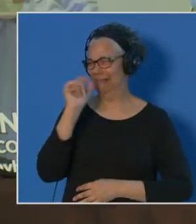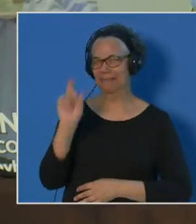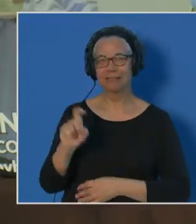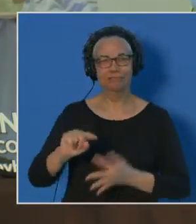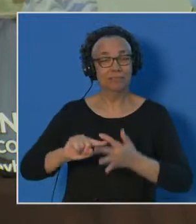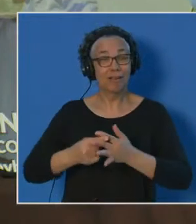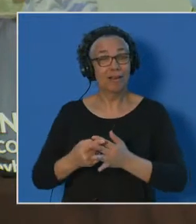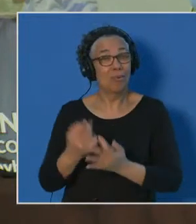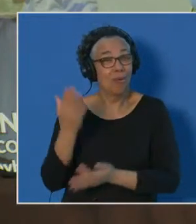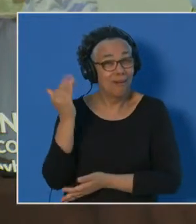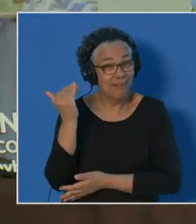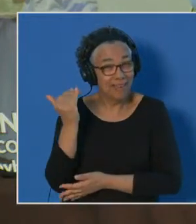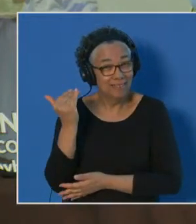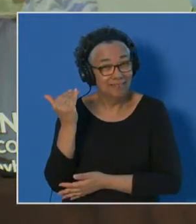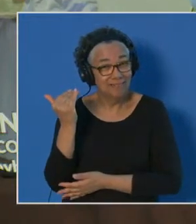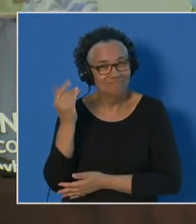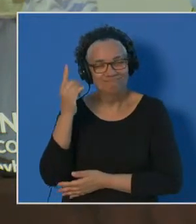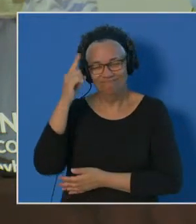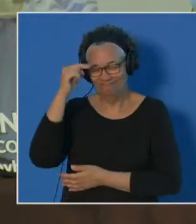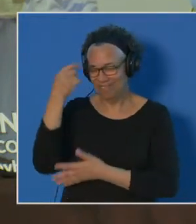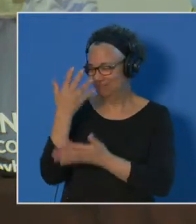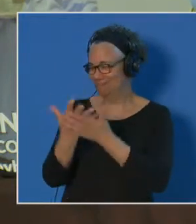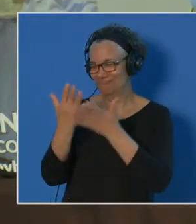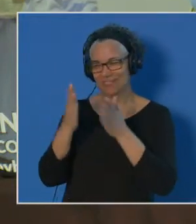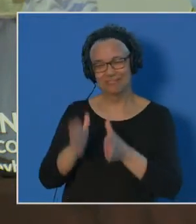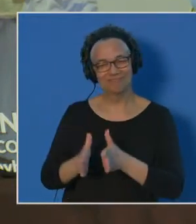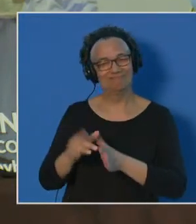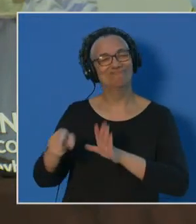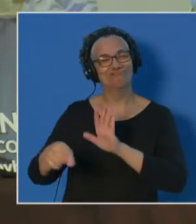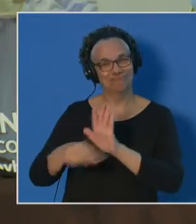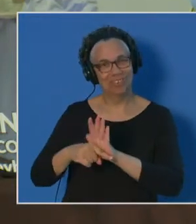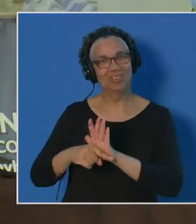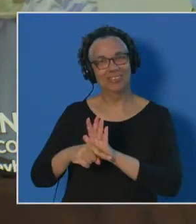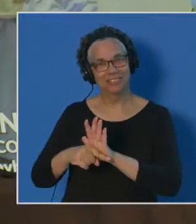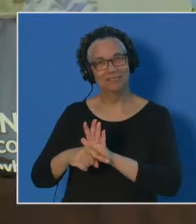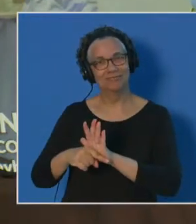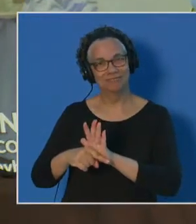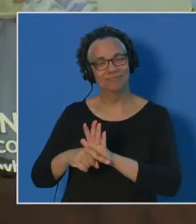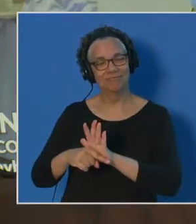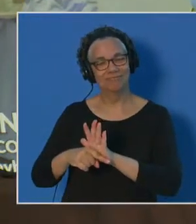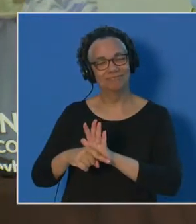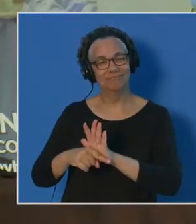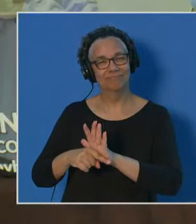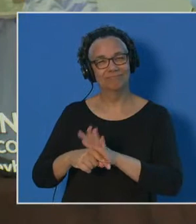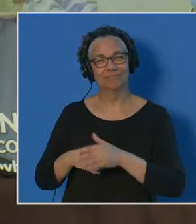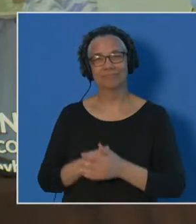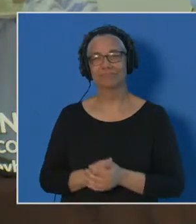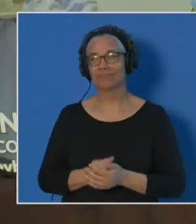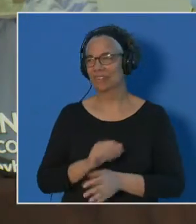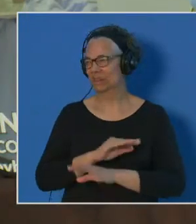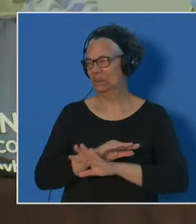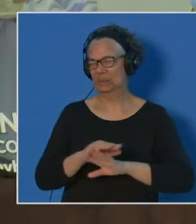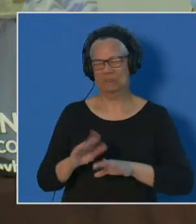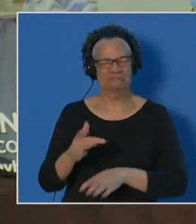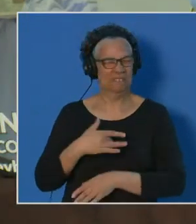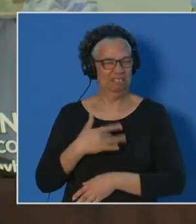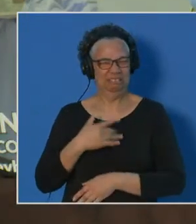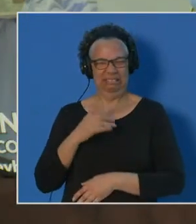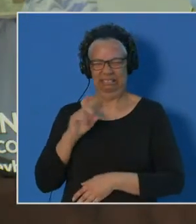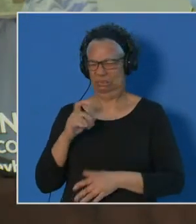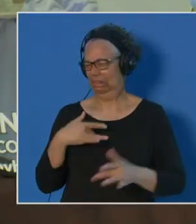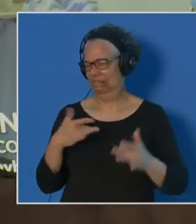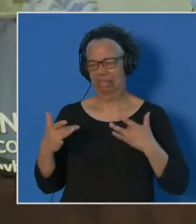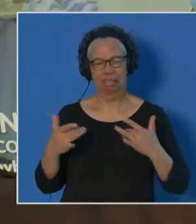activate it because the inmate was not positive. So I don't believe that it is any cause for anyone to be concerned. We